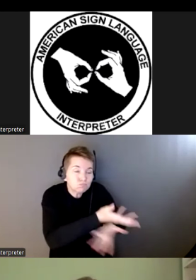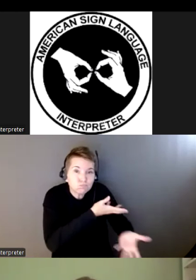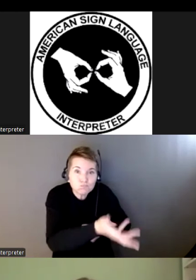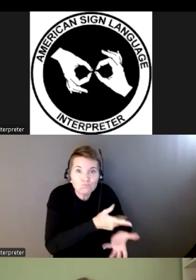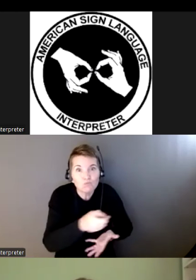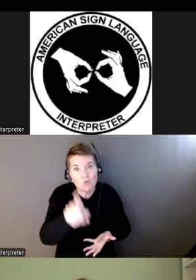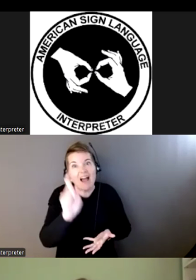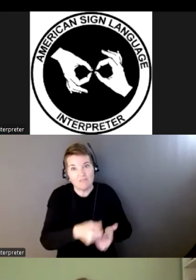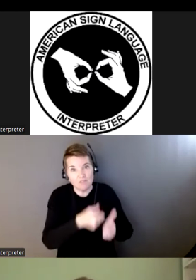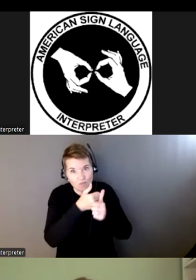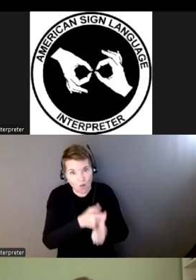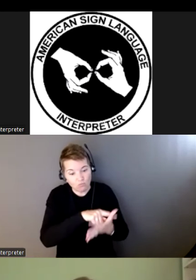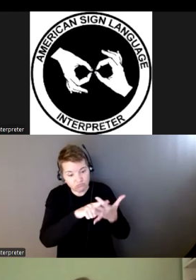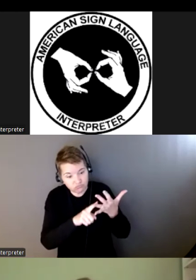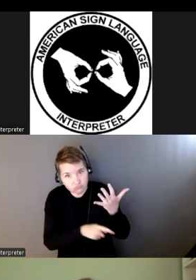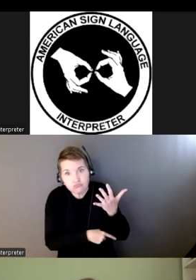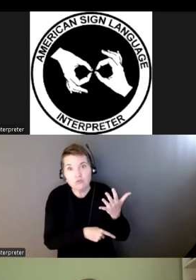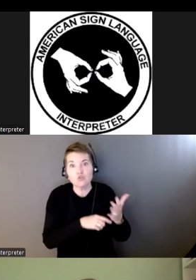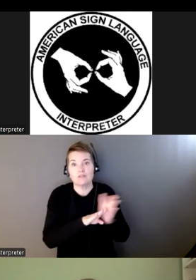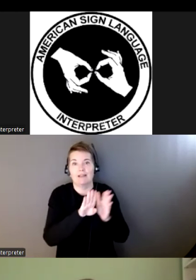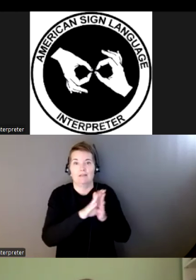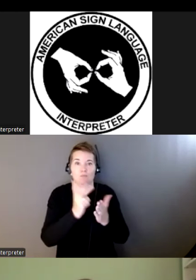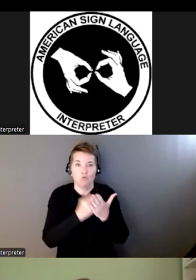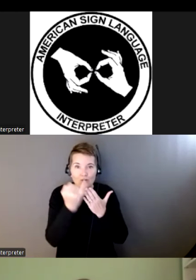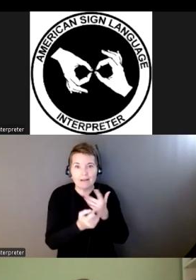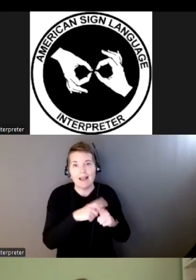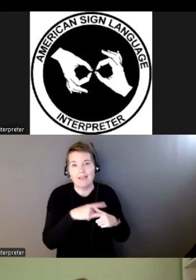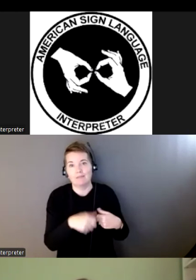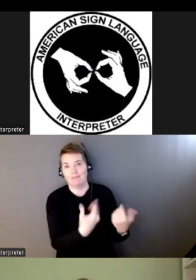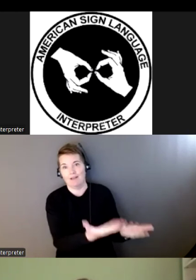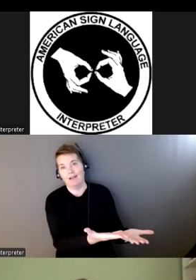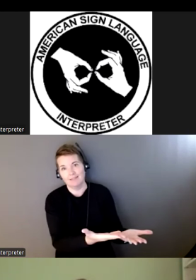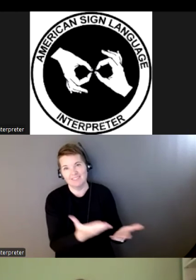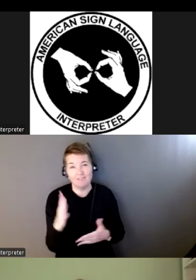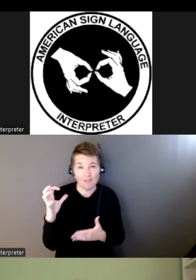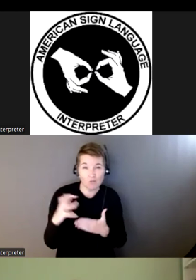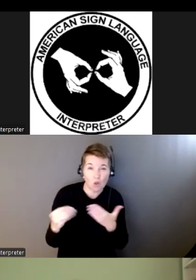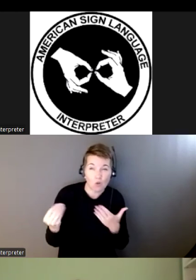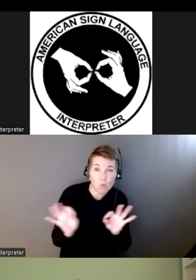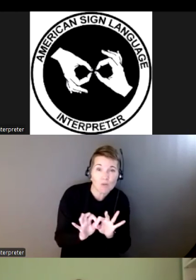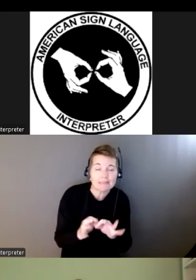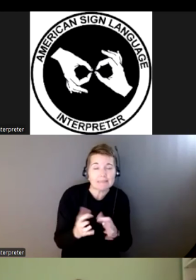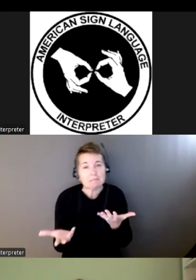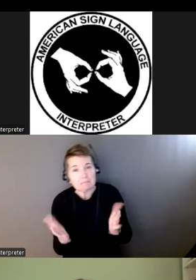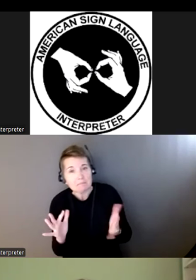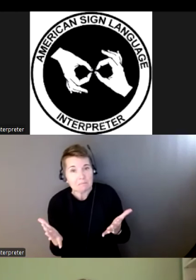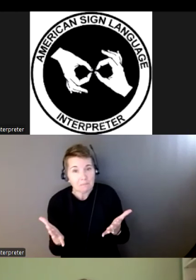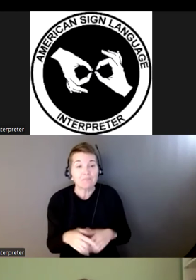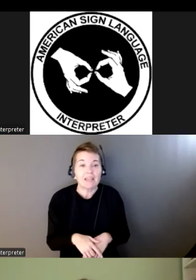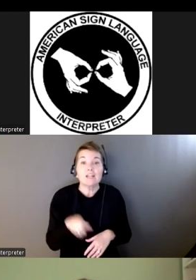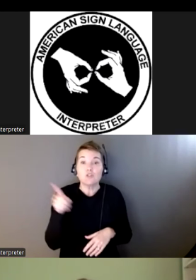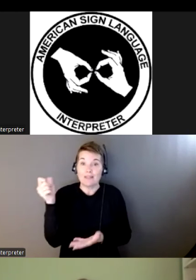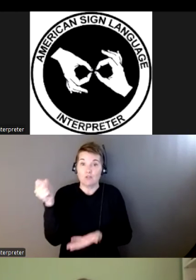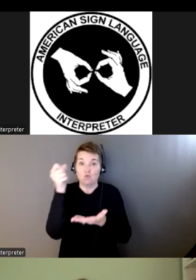of the project development and delivery. So this grant may cover up to 100% of